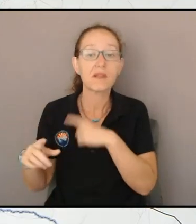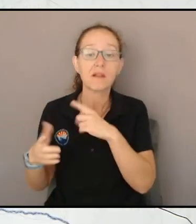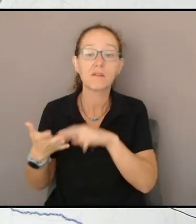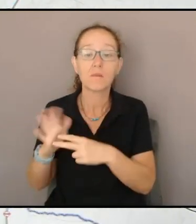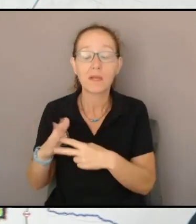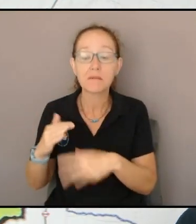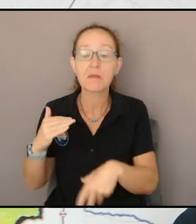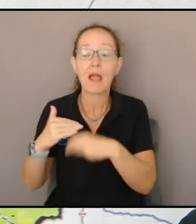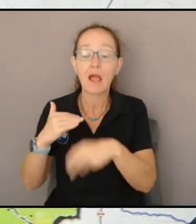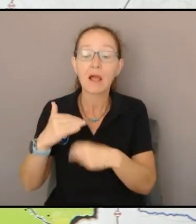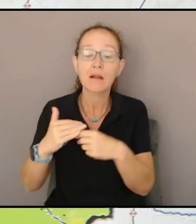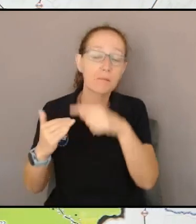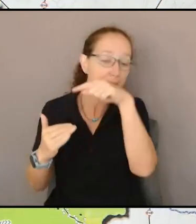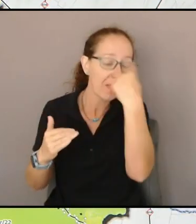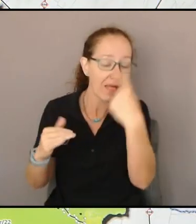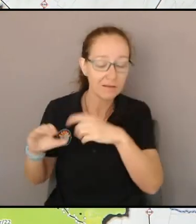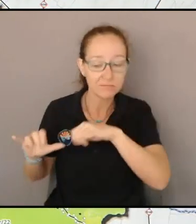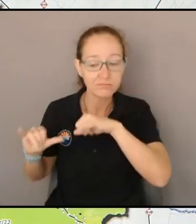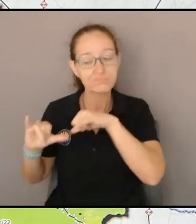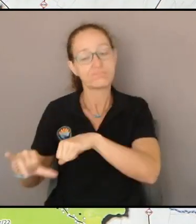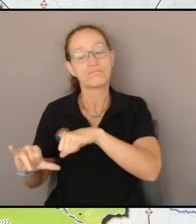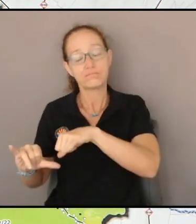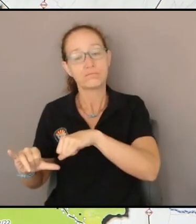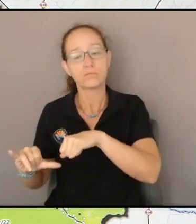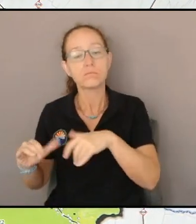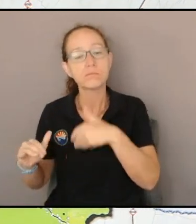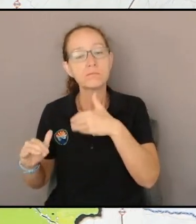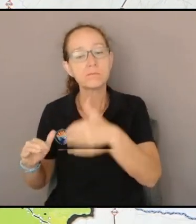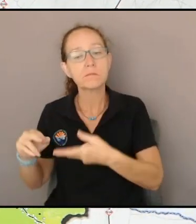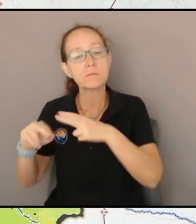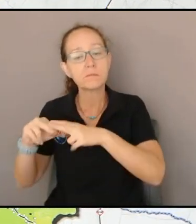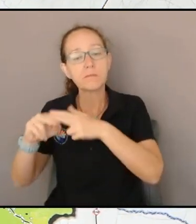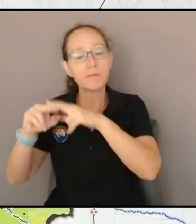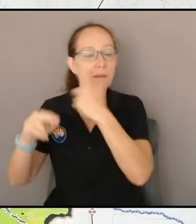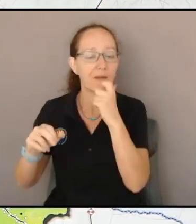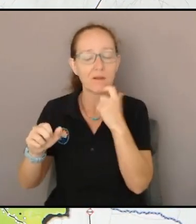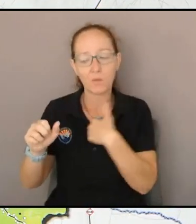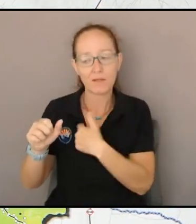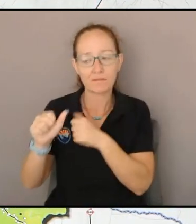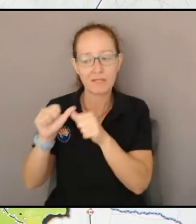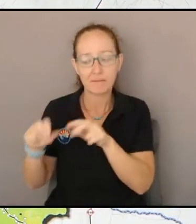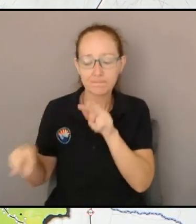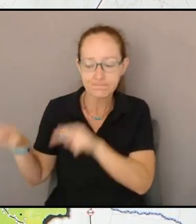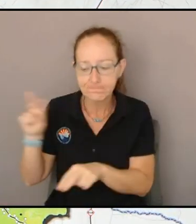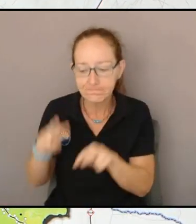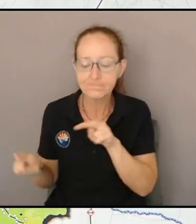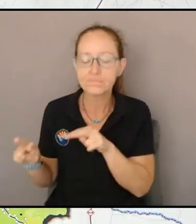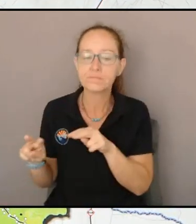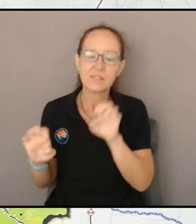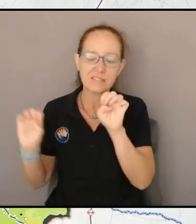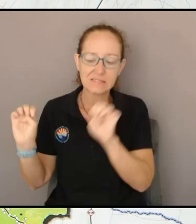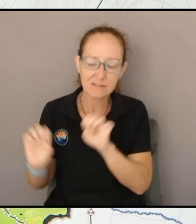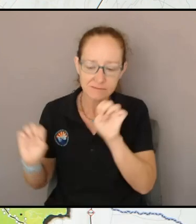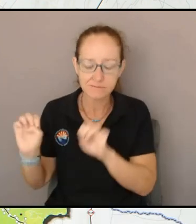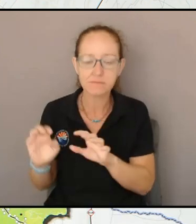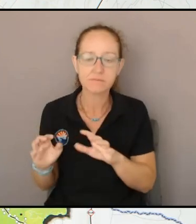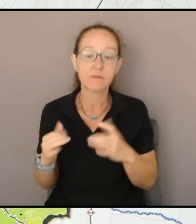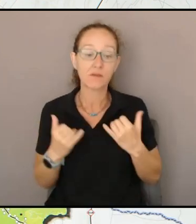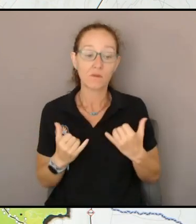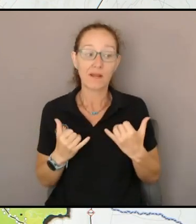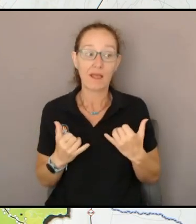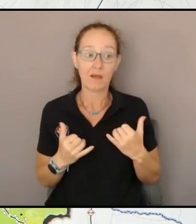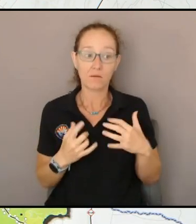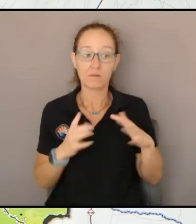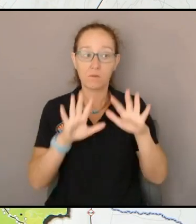as we continue to evaluate that. At this point with the conditions, which is different than before with